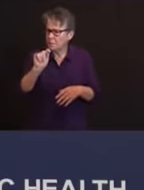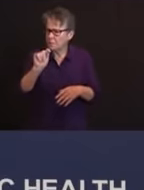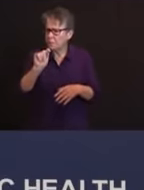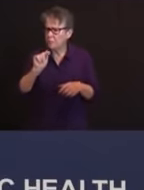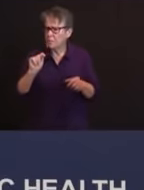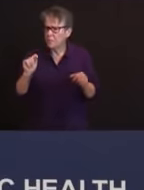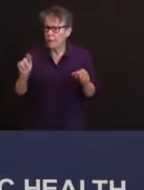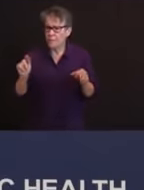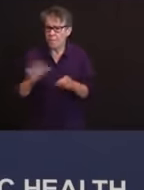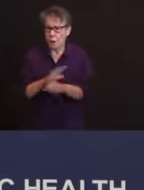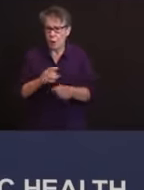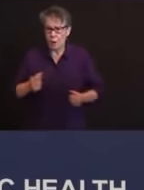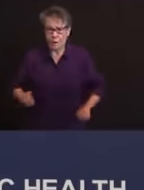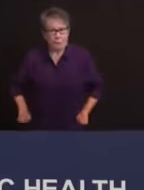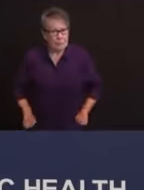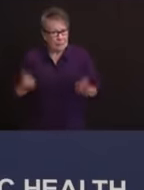because